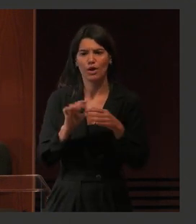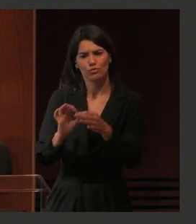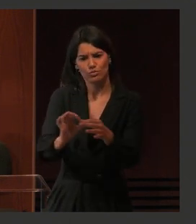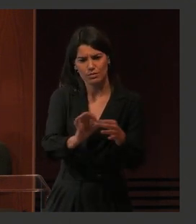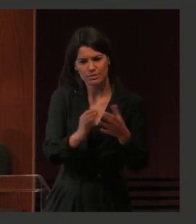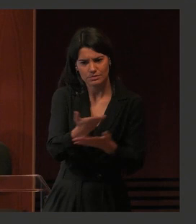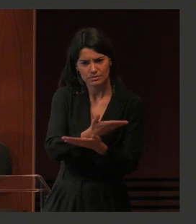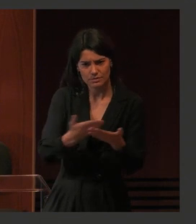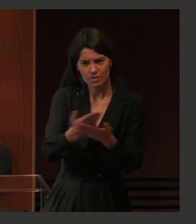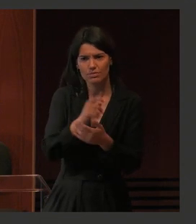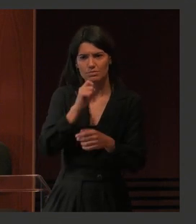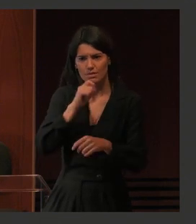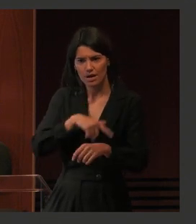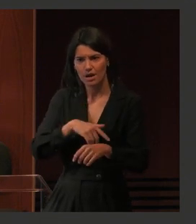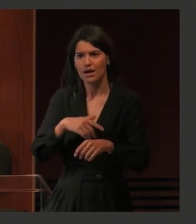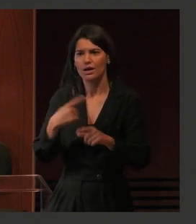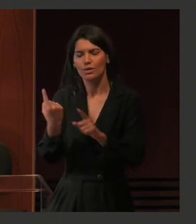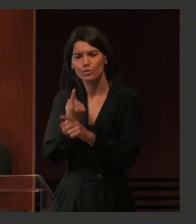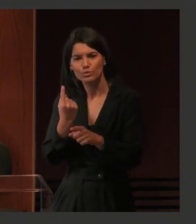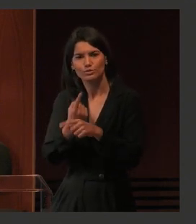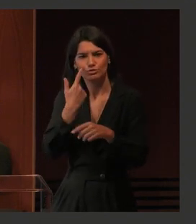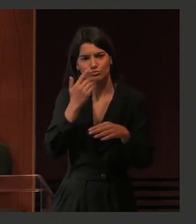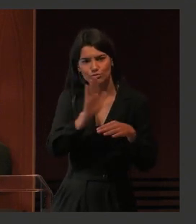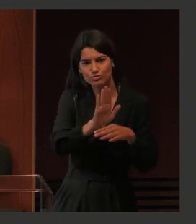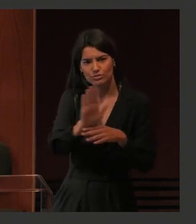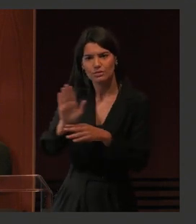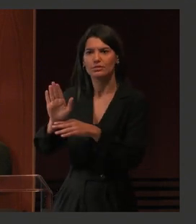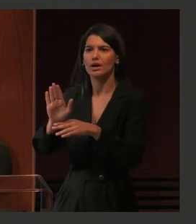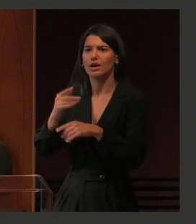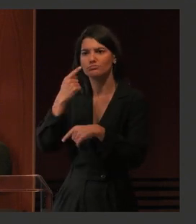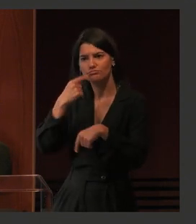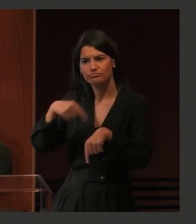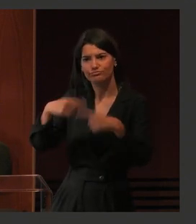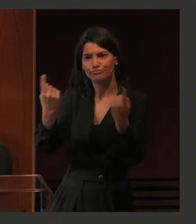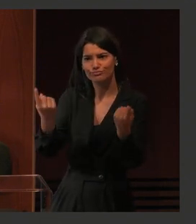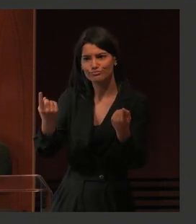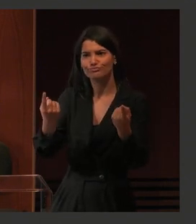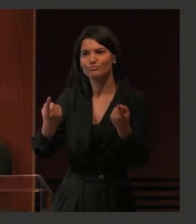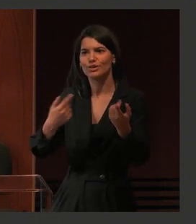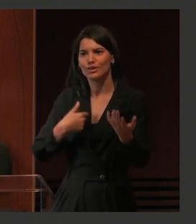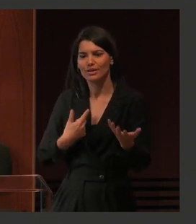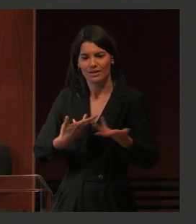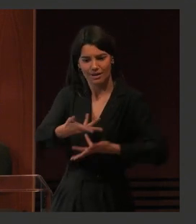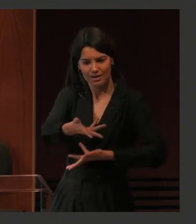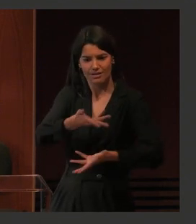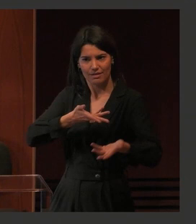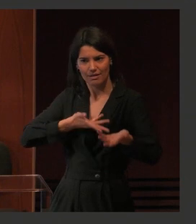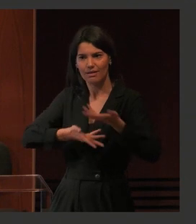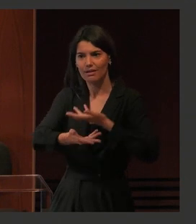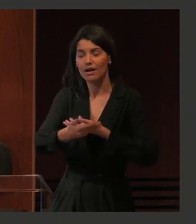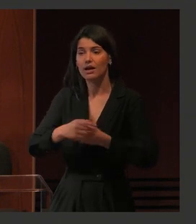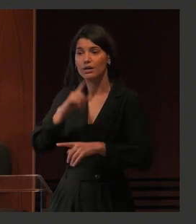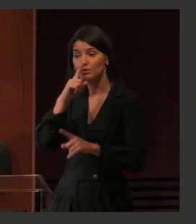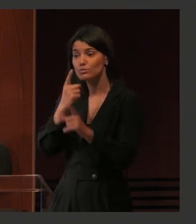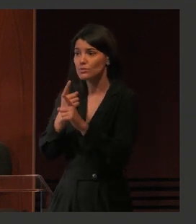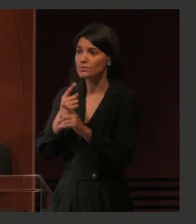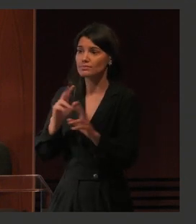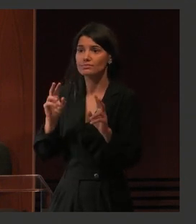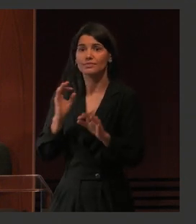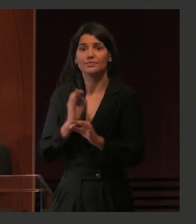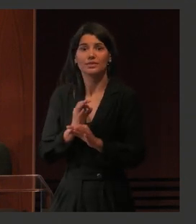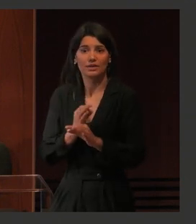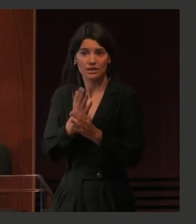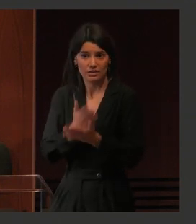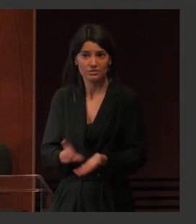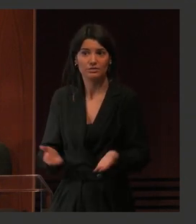things, for presenting things, sharing things, and also celebration. And it should be a place